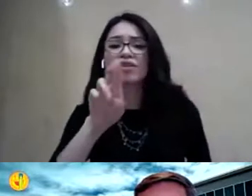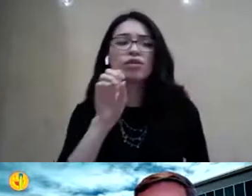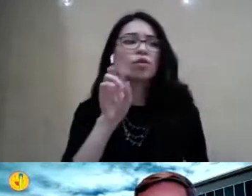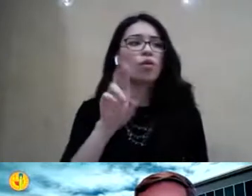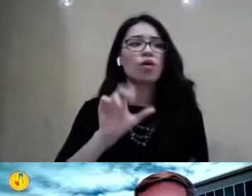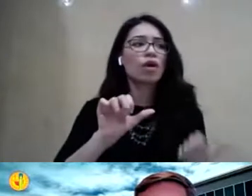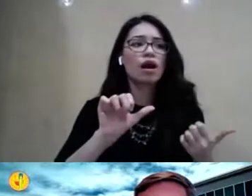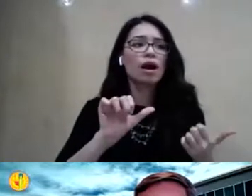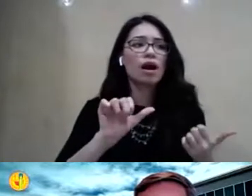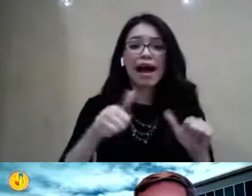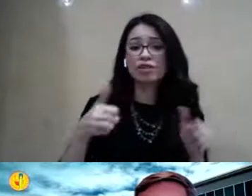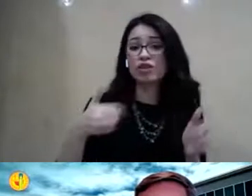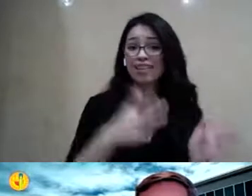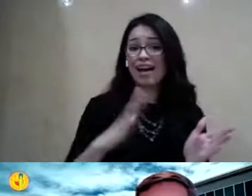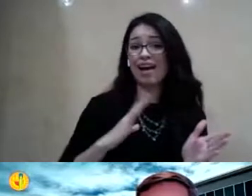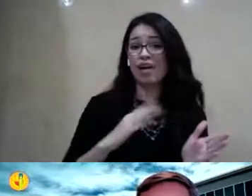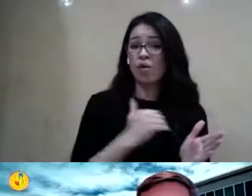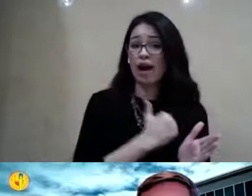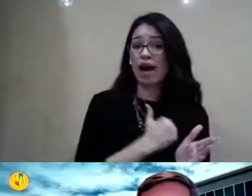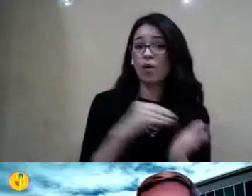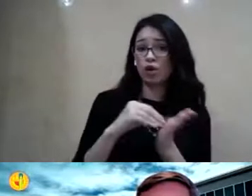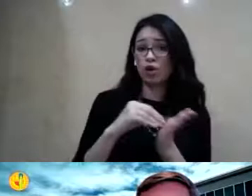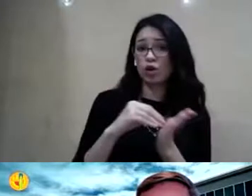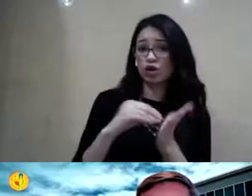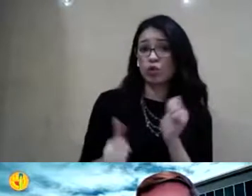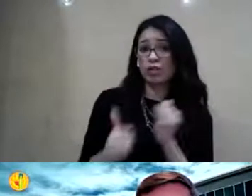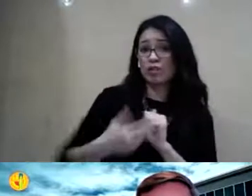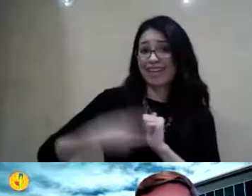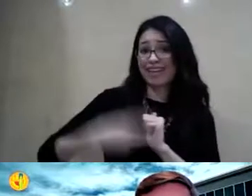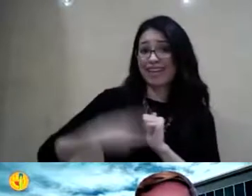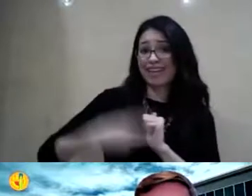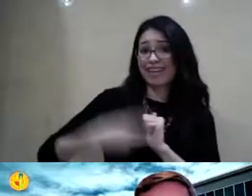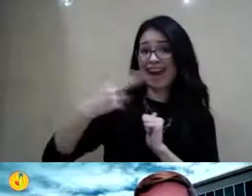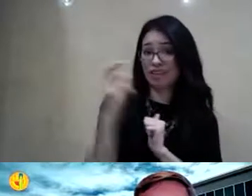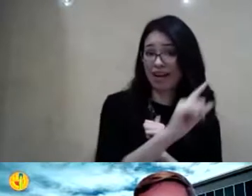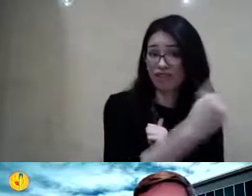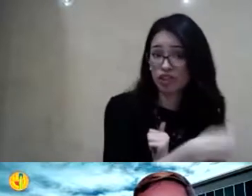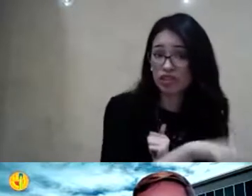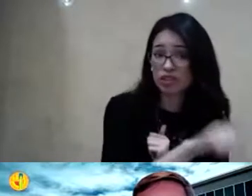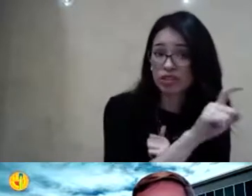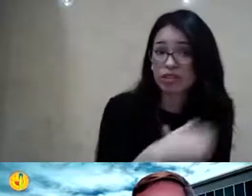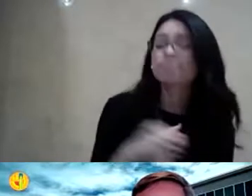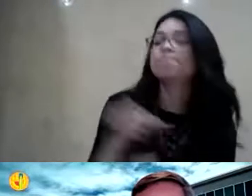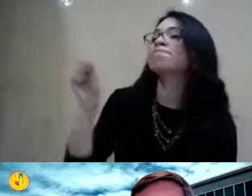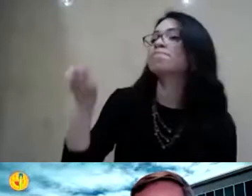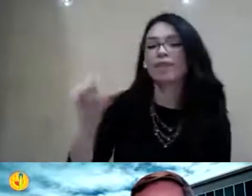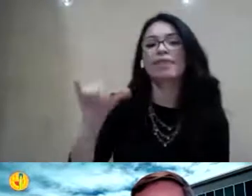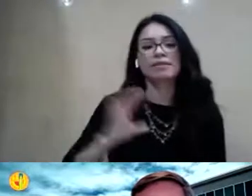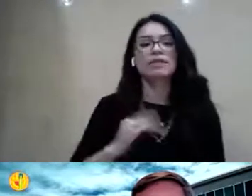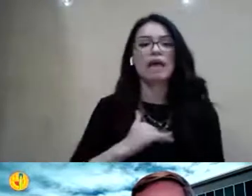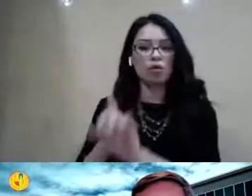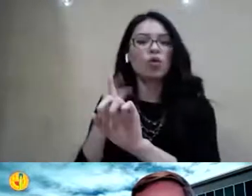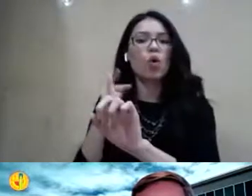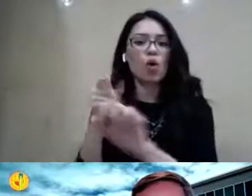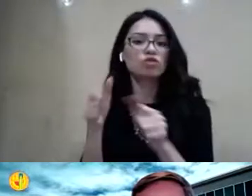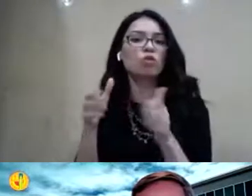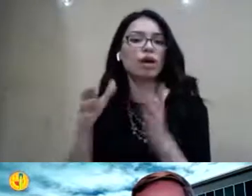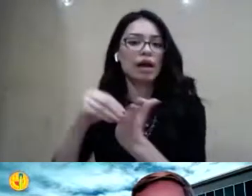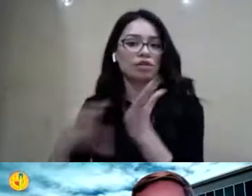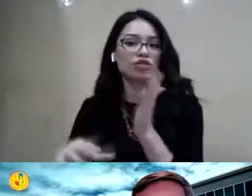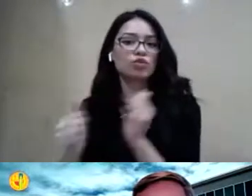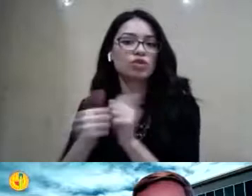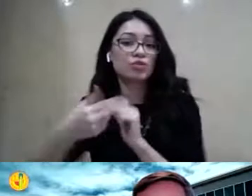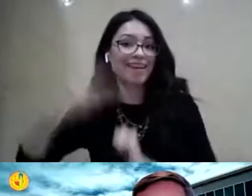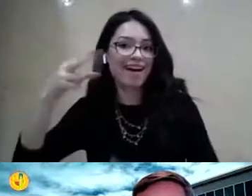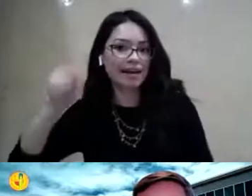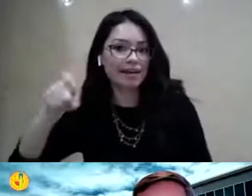back on campus first? Sure. It's our goal to have those with highest needs back as soon as possible. To be clear, the county is not granting